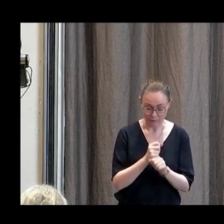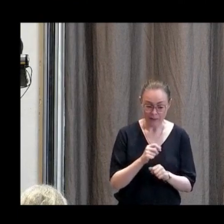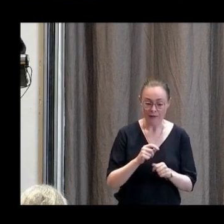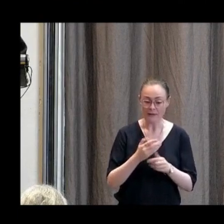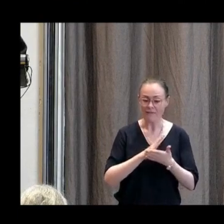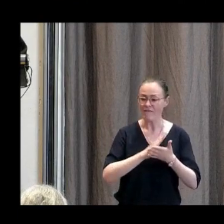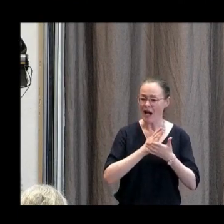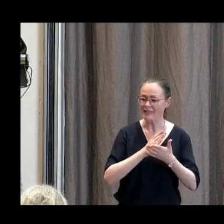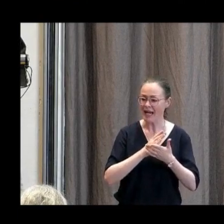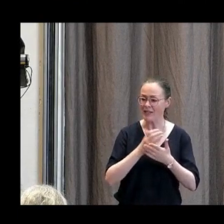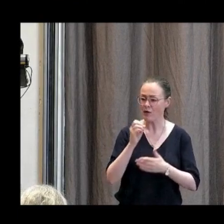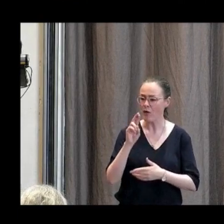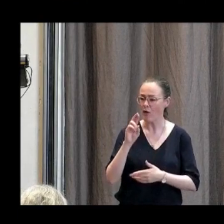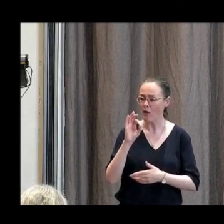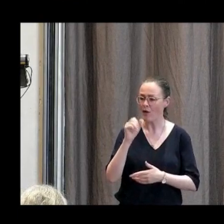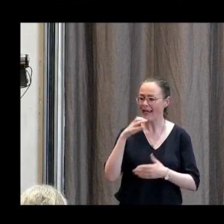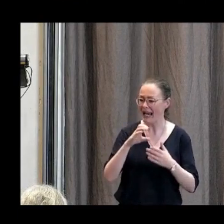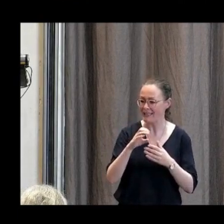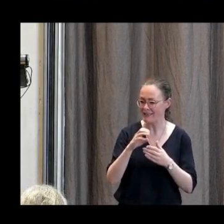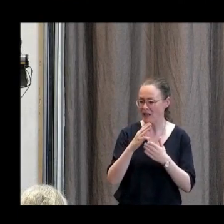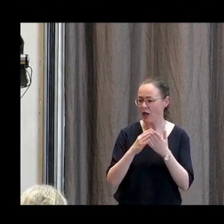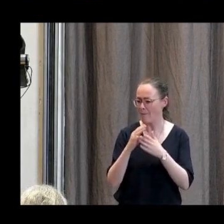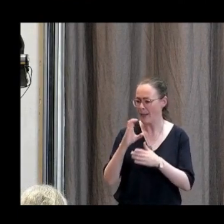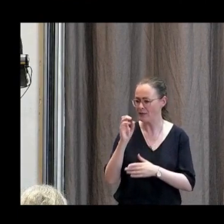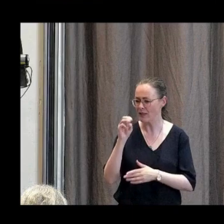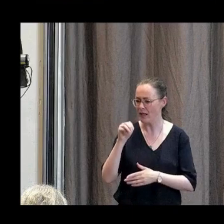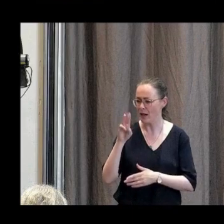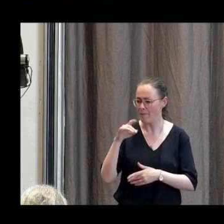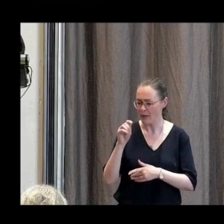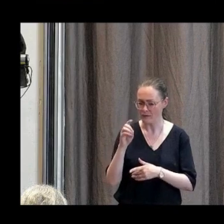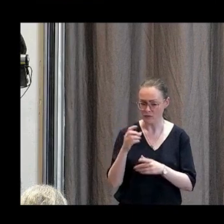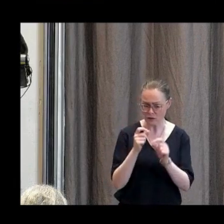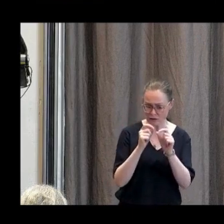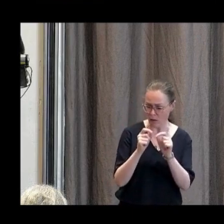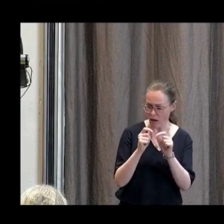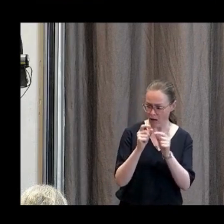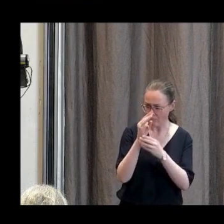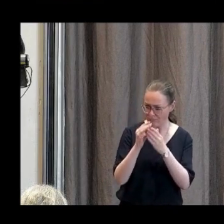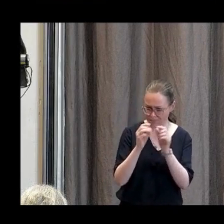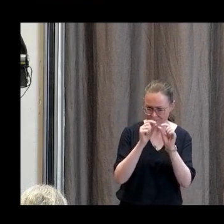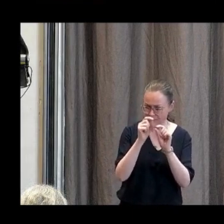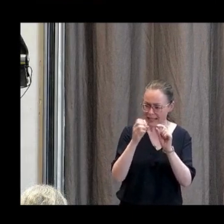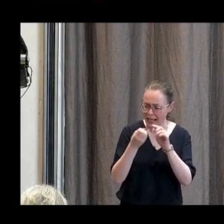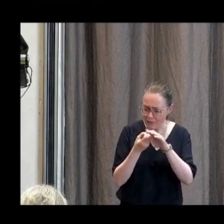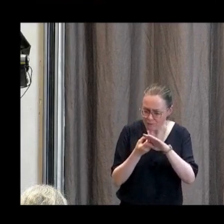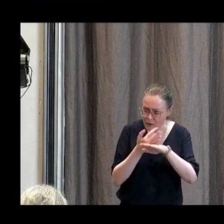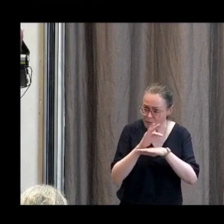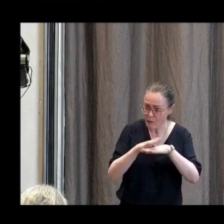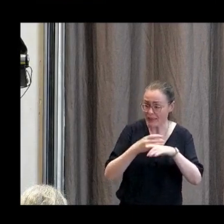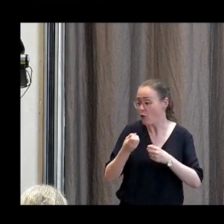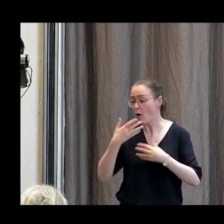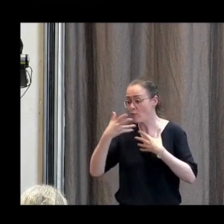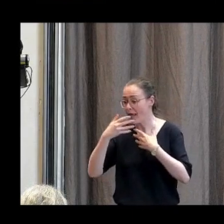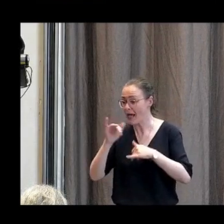They're volatile organic compounds, and these are small organic compounds that can escape from our skin or our